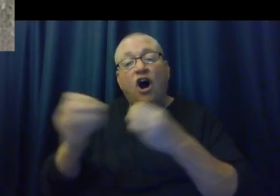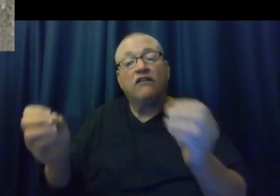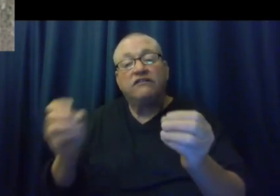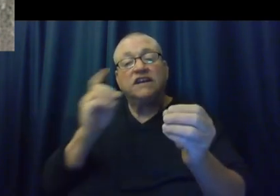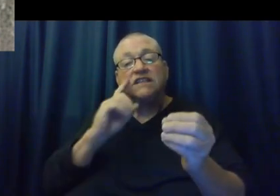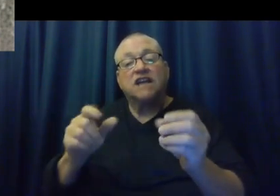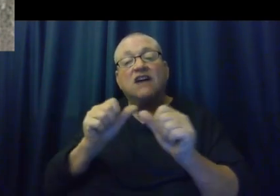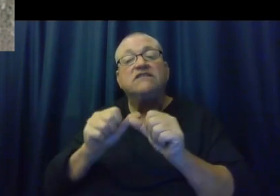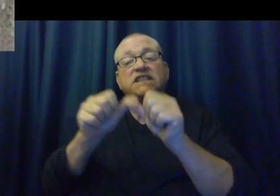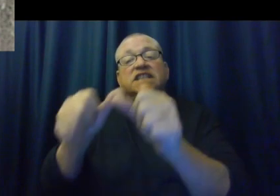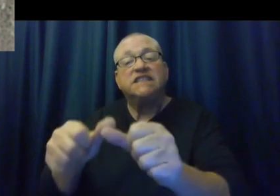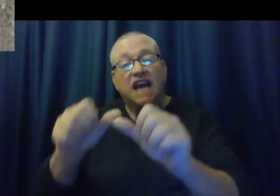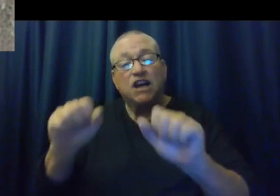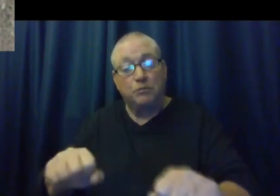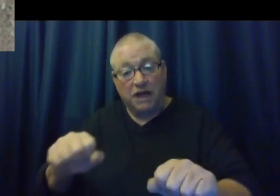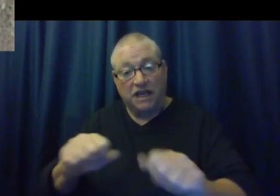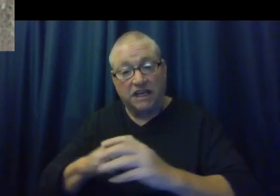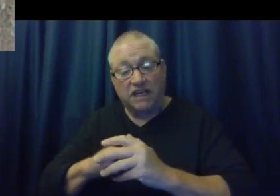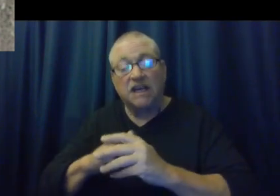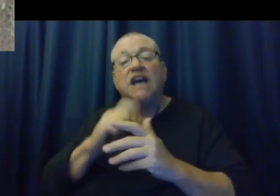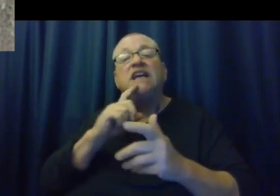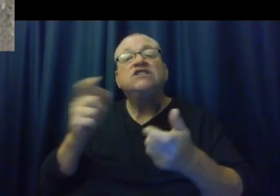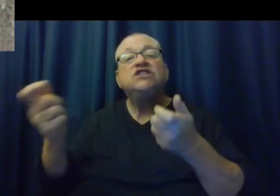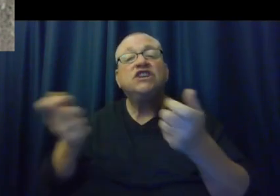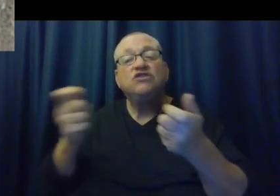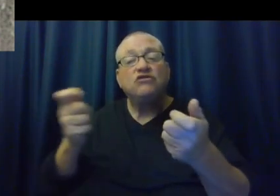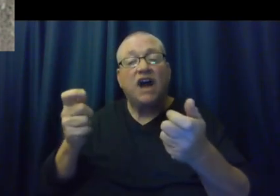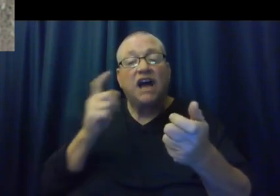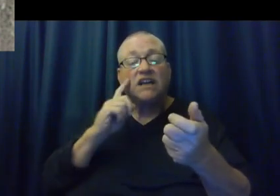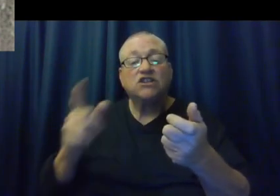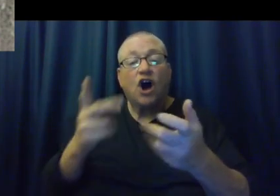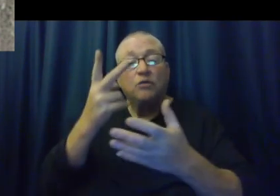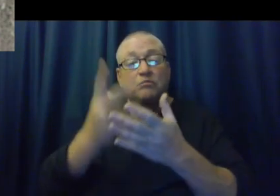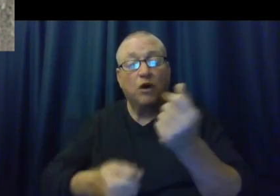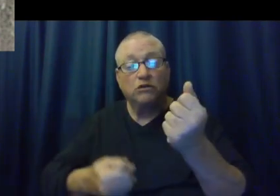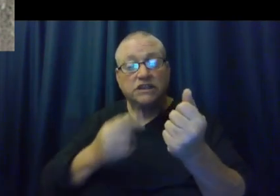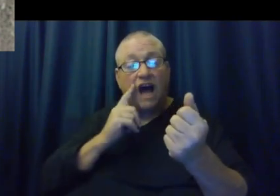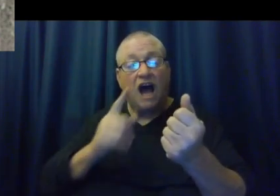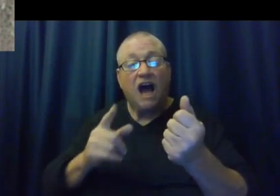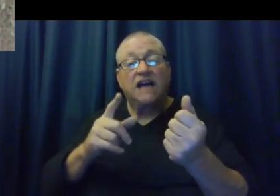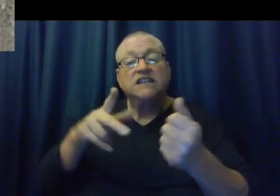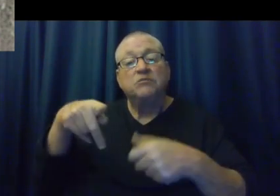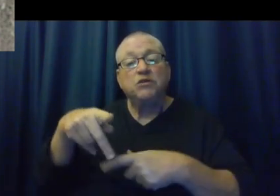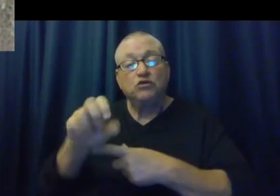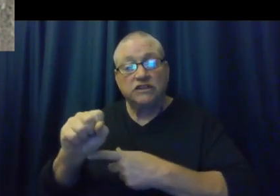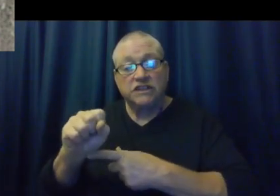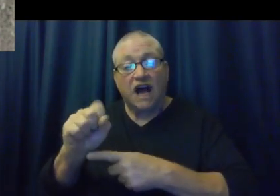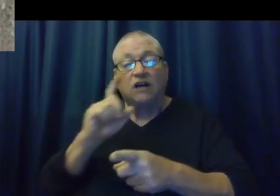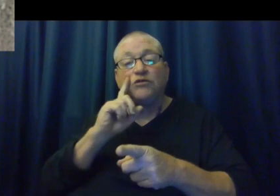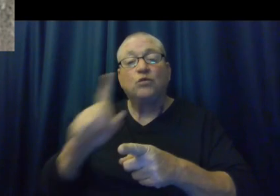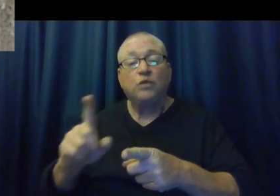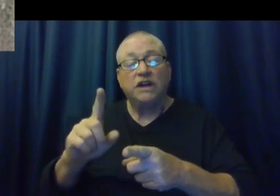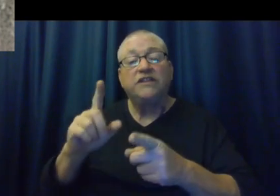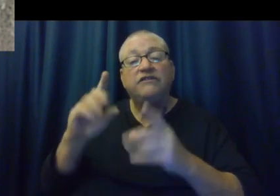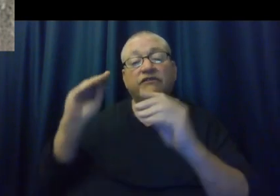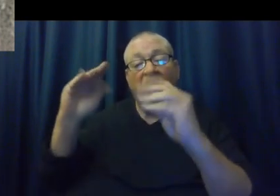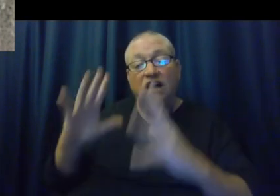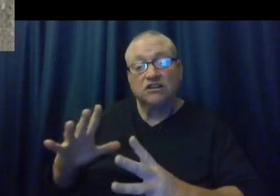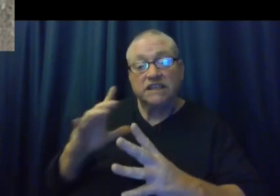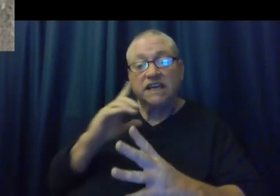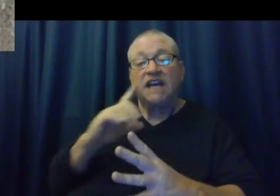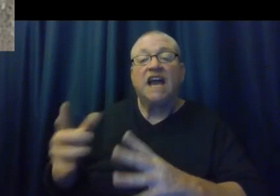Sustainability. Lindsay connects community challenges on both sides of Puget Sound with Western student energy and faculty